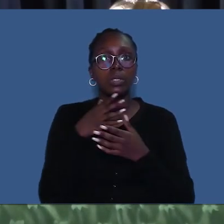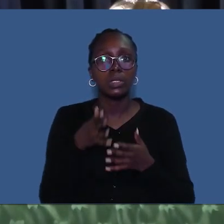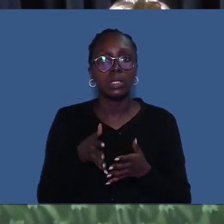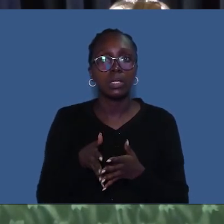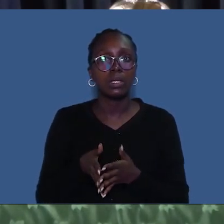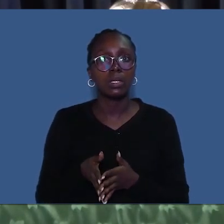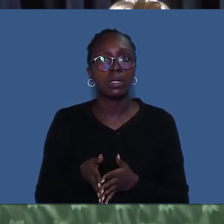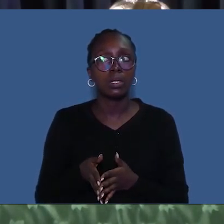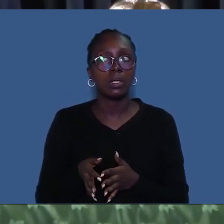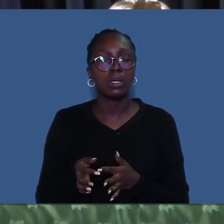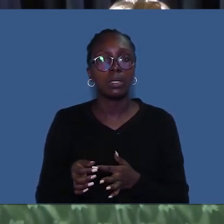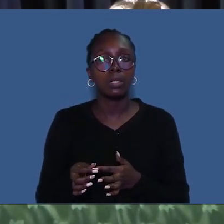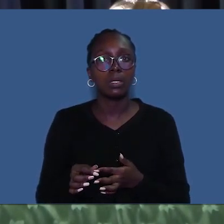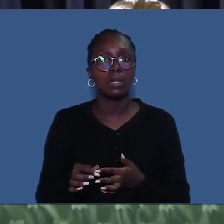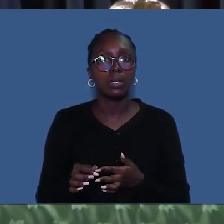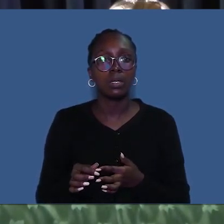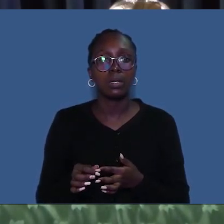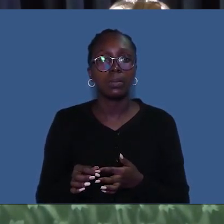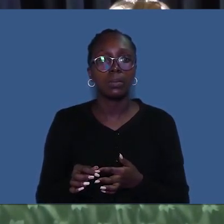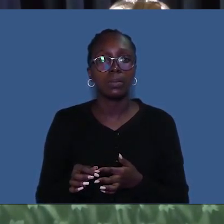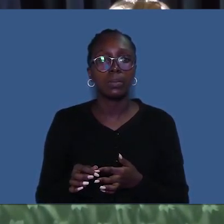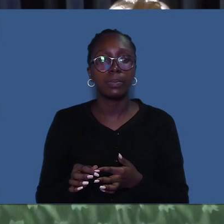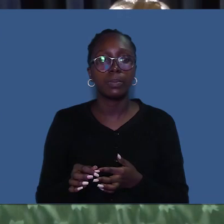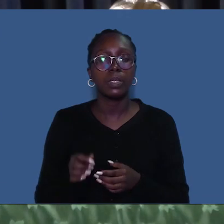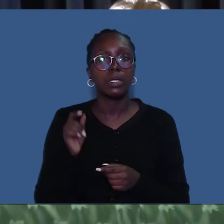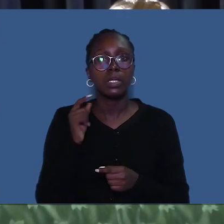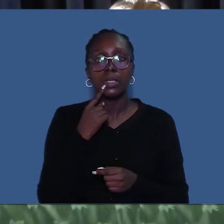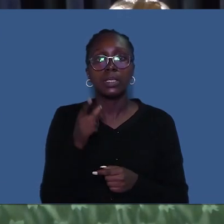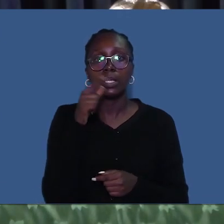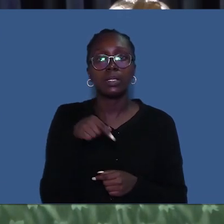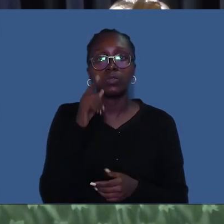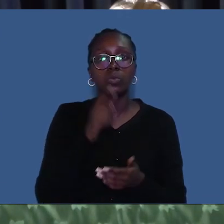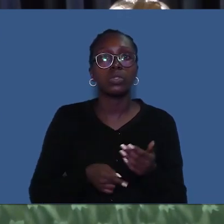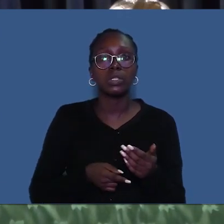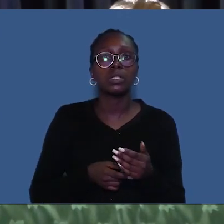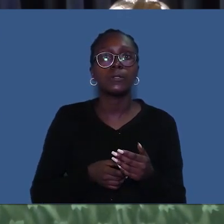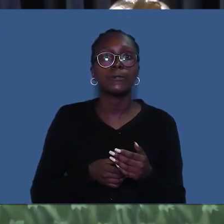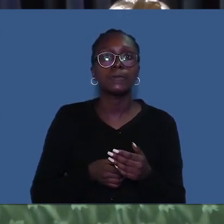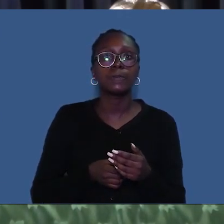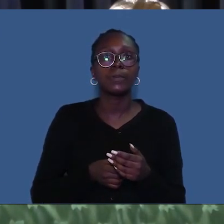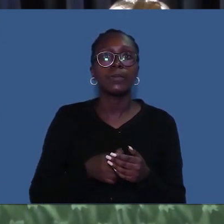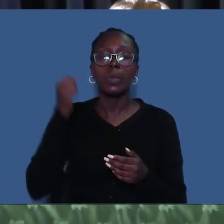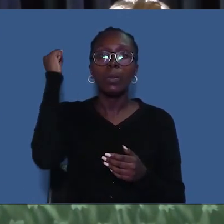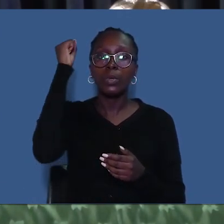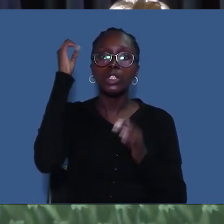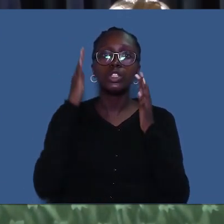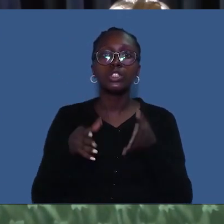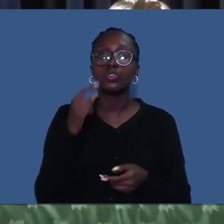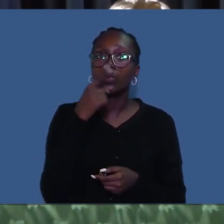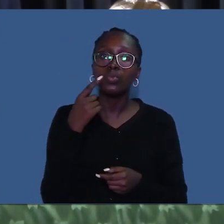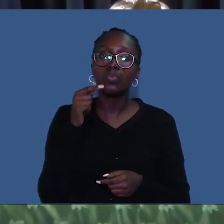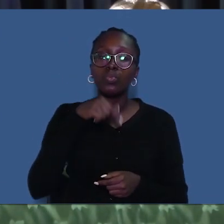just arise, the Lord called her. This tells us that the candidates we support need to be aligned to God's